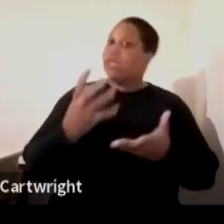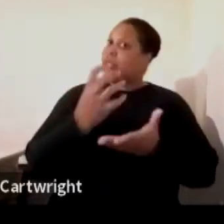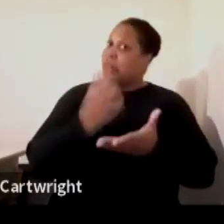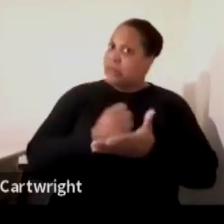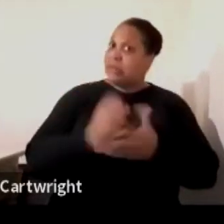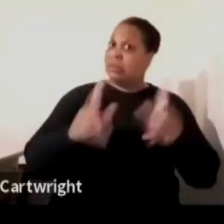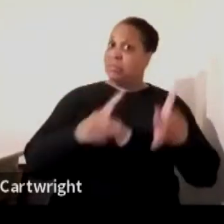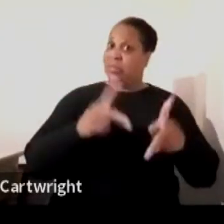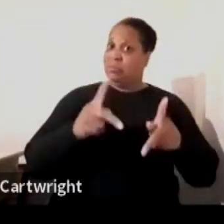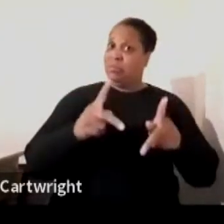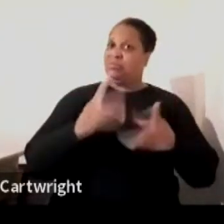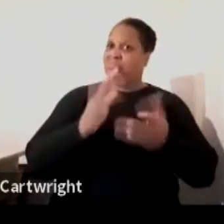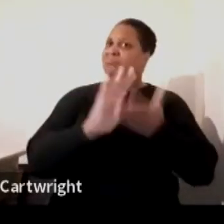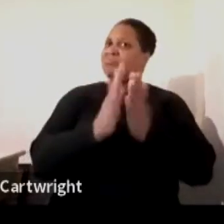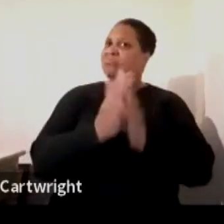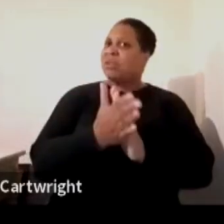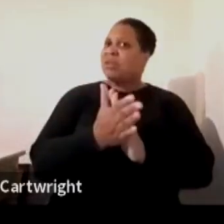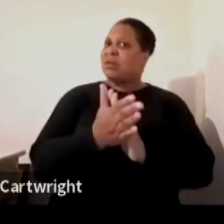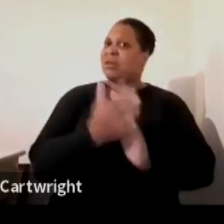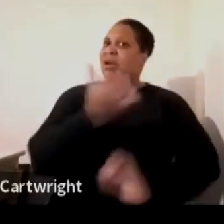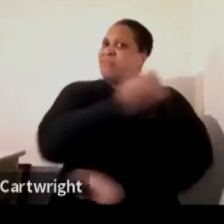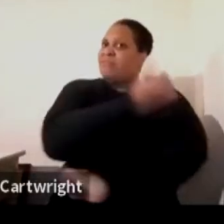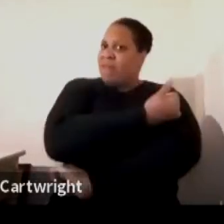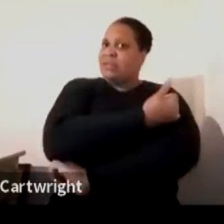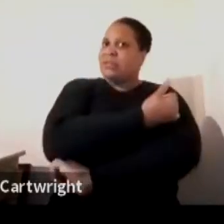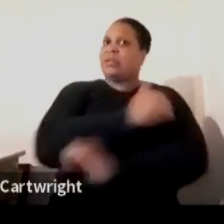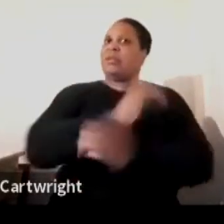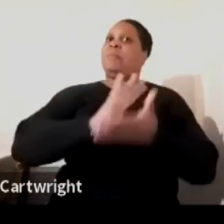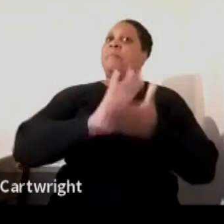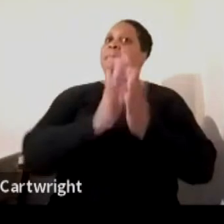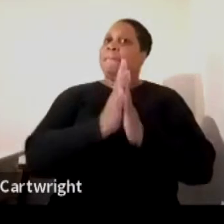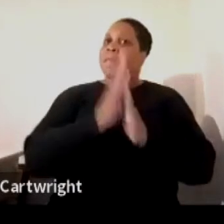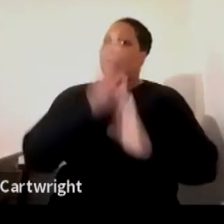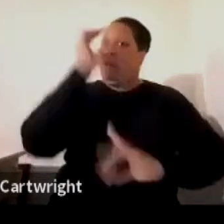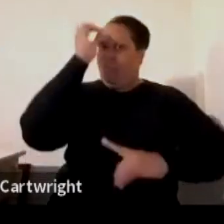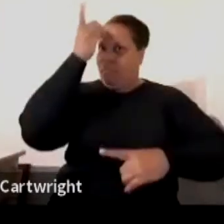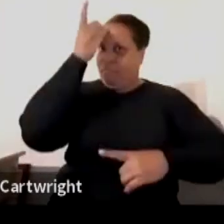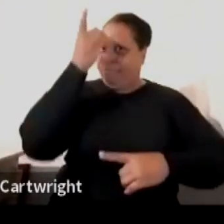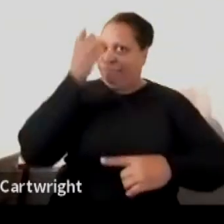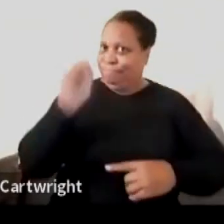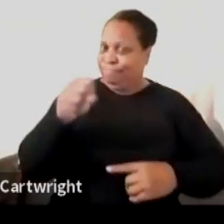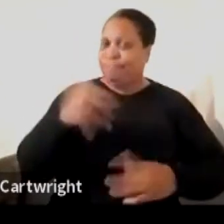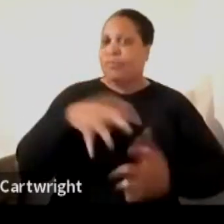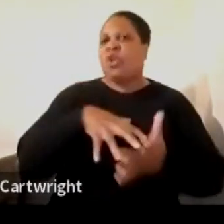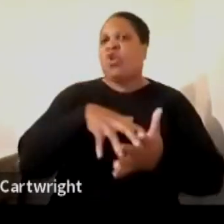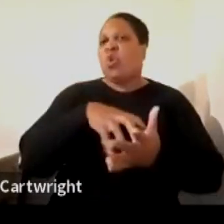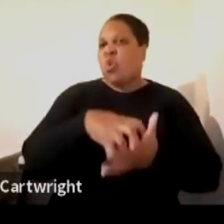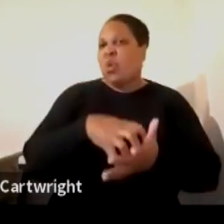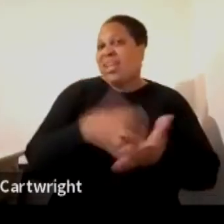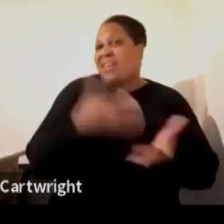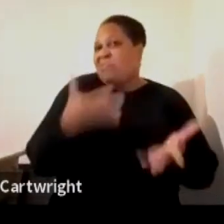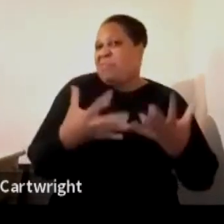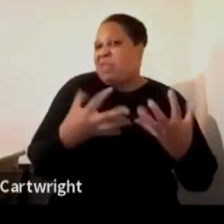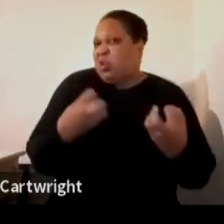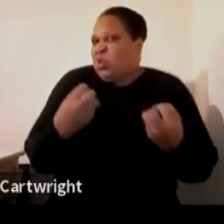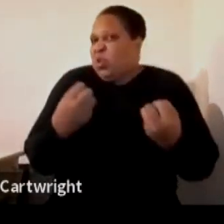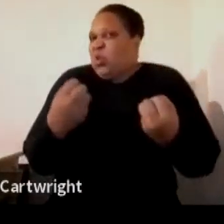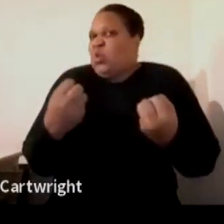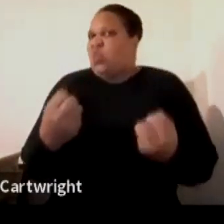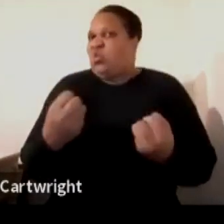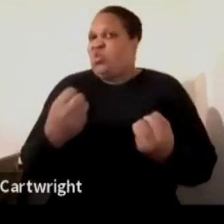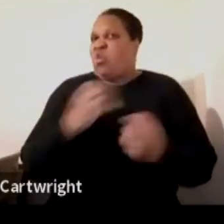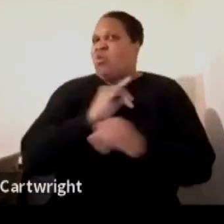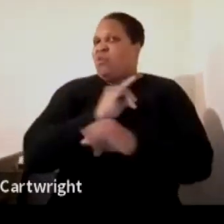get vaccinated, actually get the disease. So the weakened version may be a bit too strong for their immune system. And